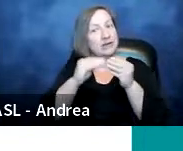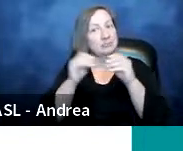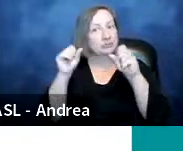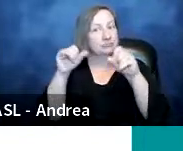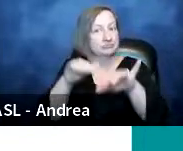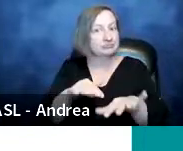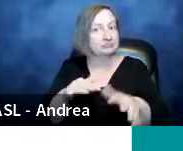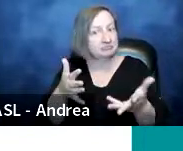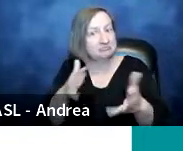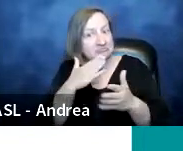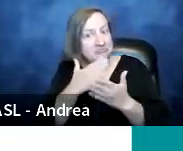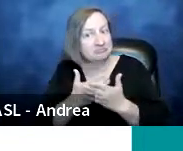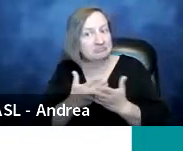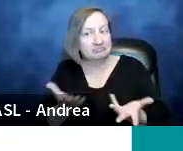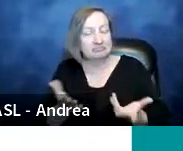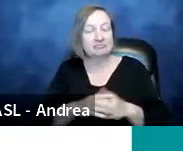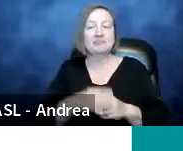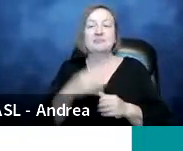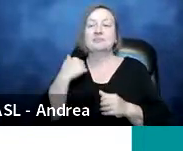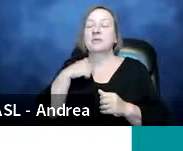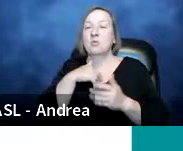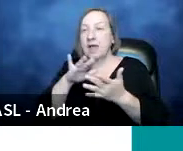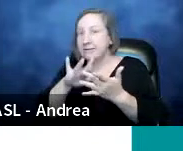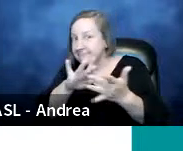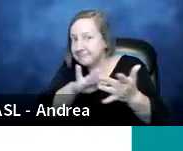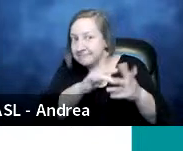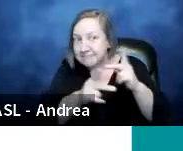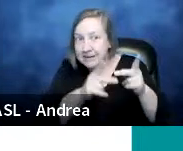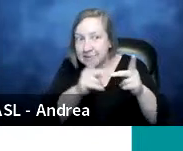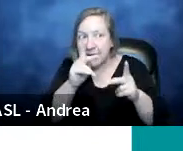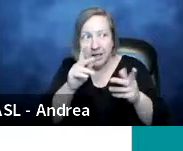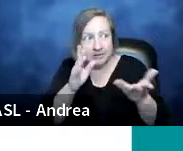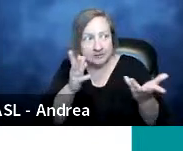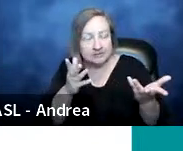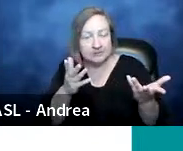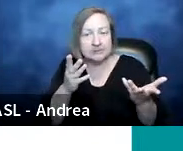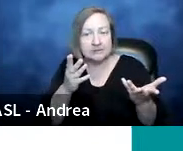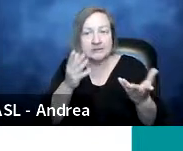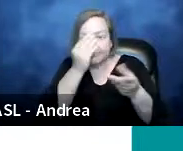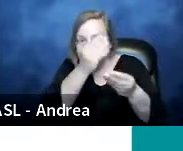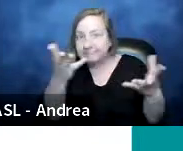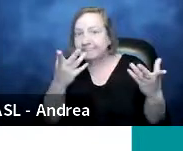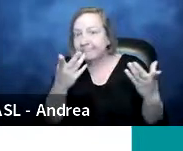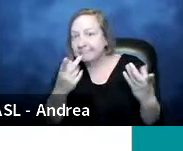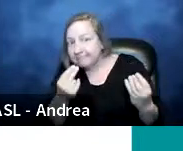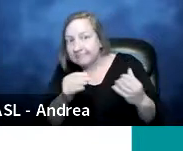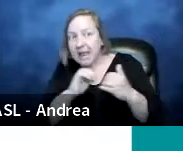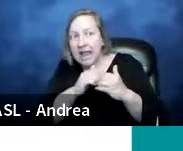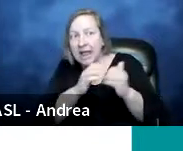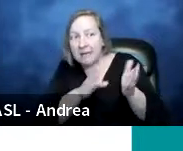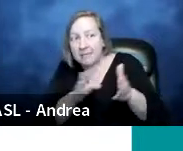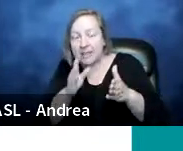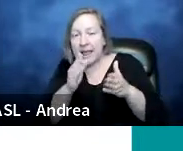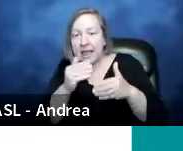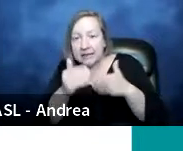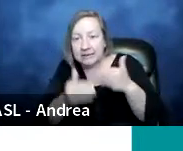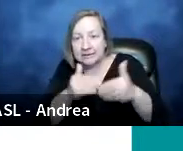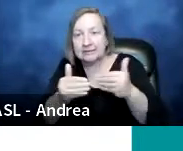And we reached a number of folks to let them know how we are moving forward with the drafts.